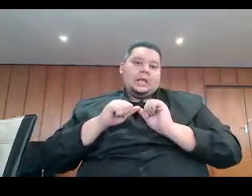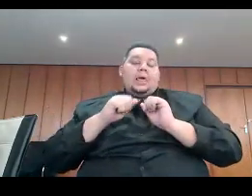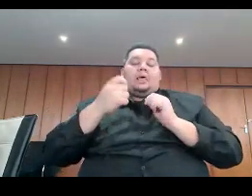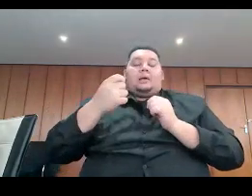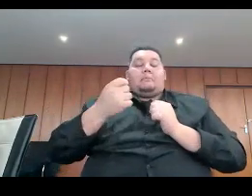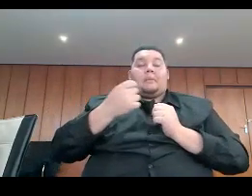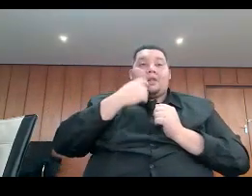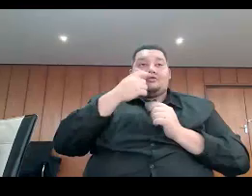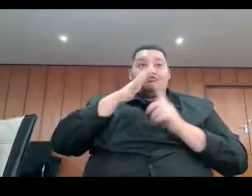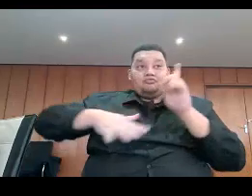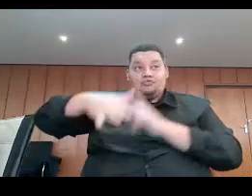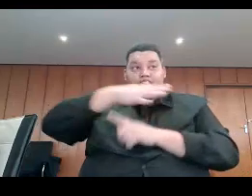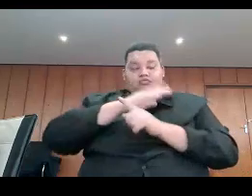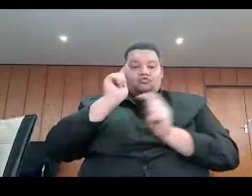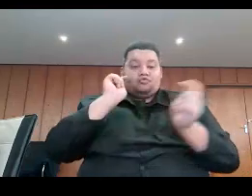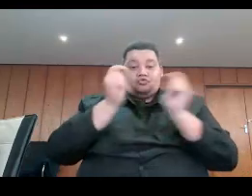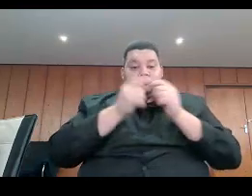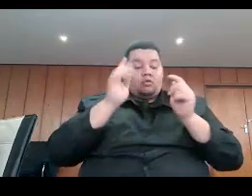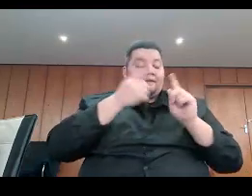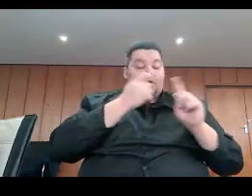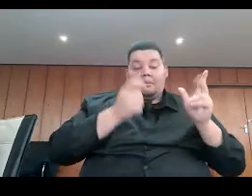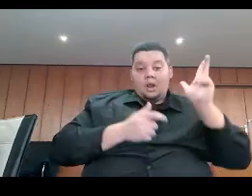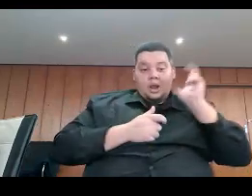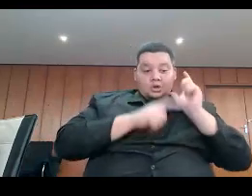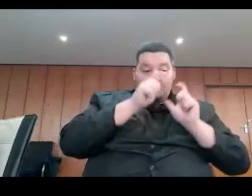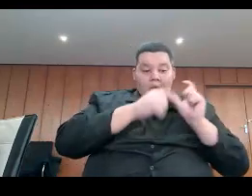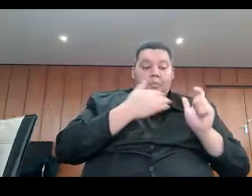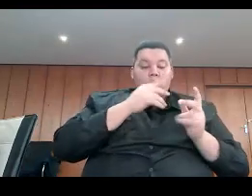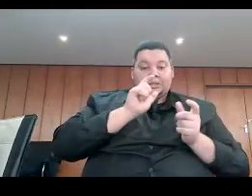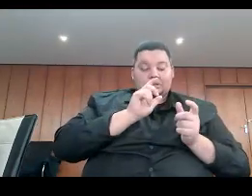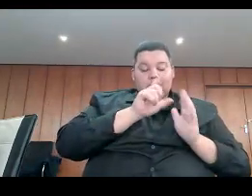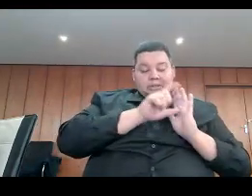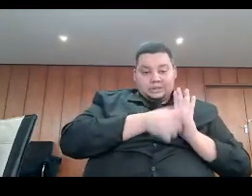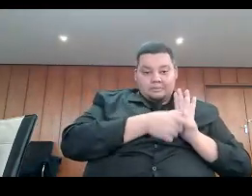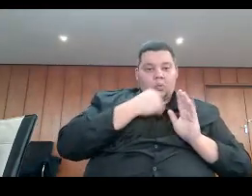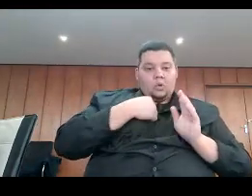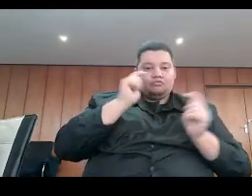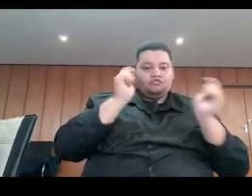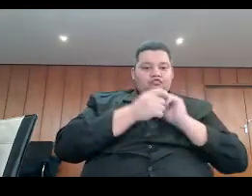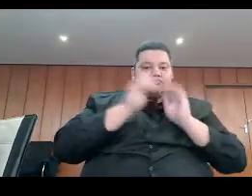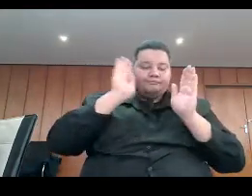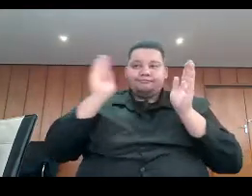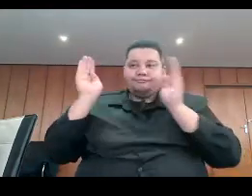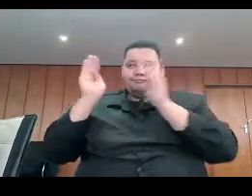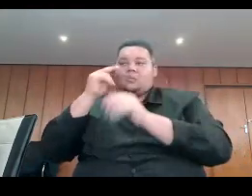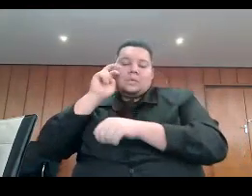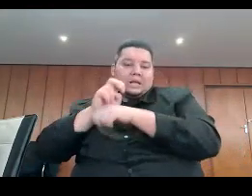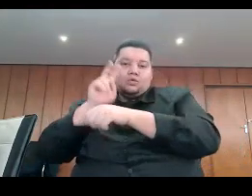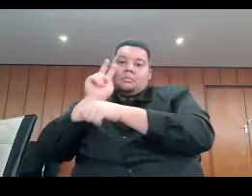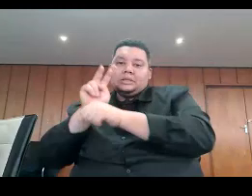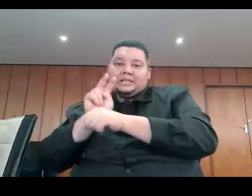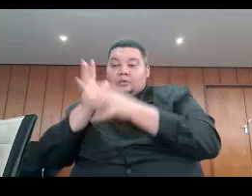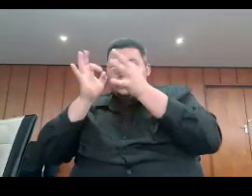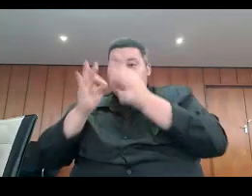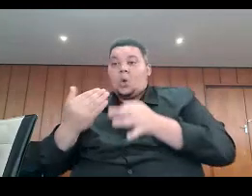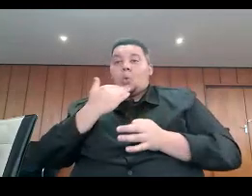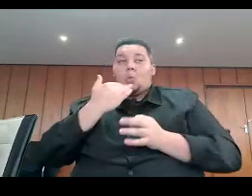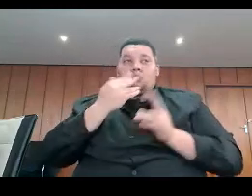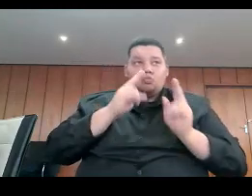shifted its focus from listening to people with disabilities to observing them, deciding who was abnormal and